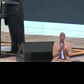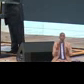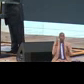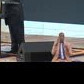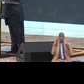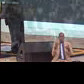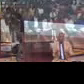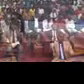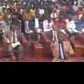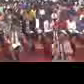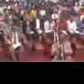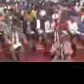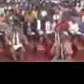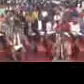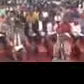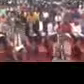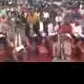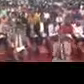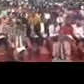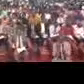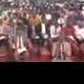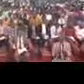utterly overthrow them all.